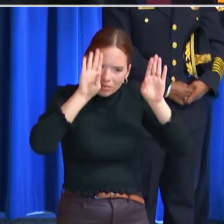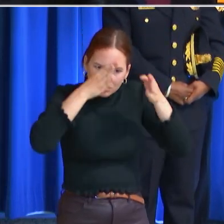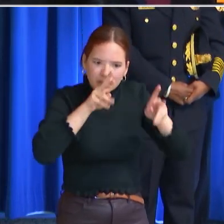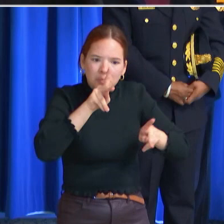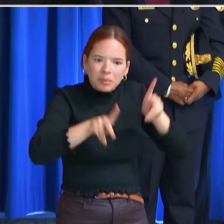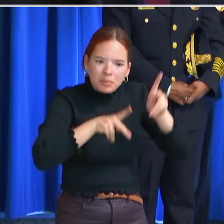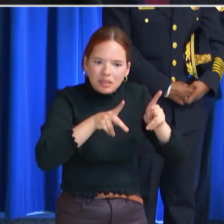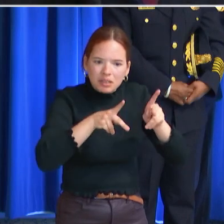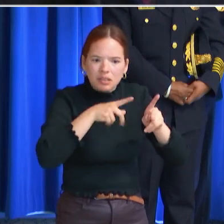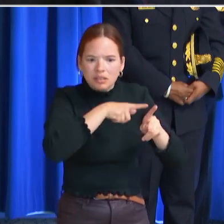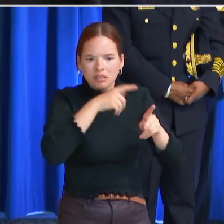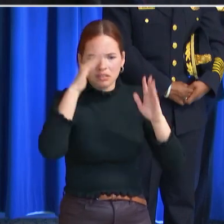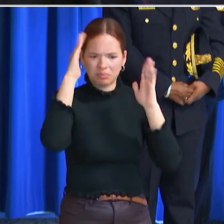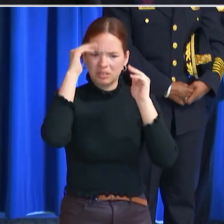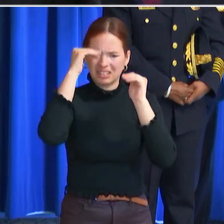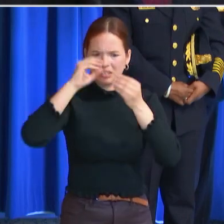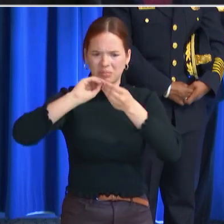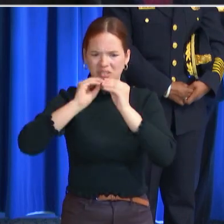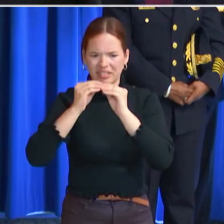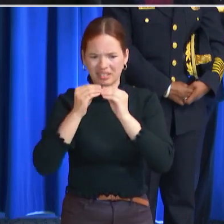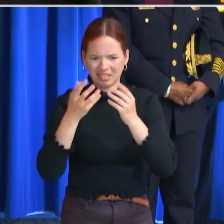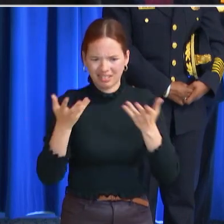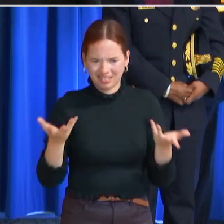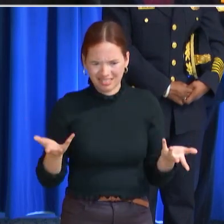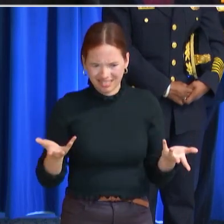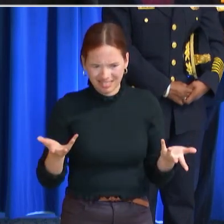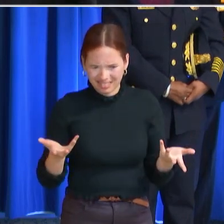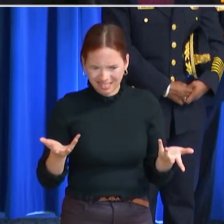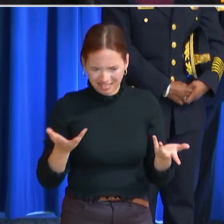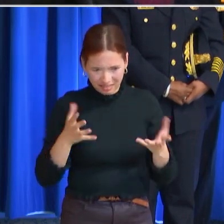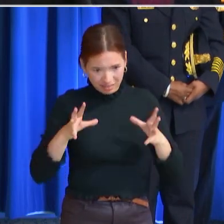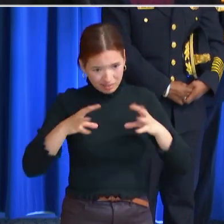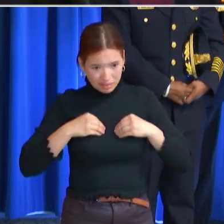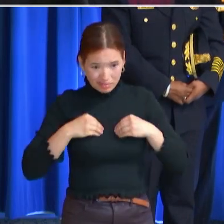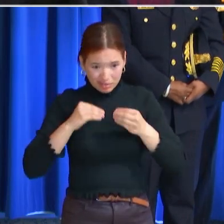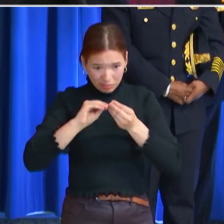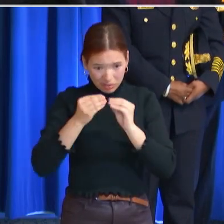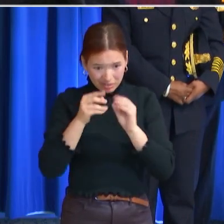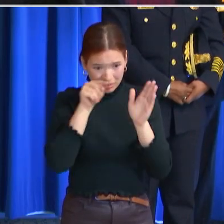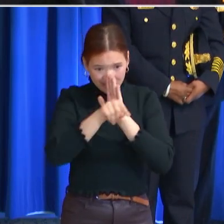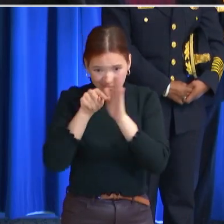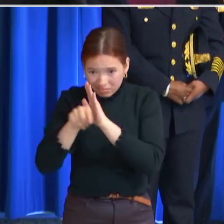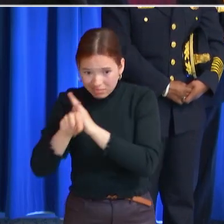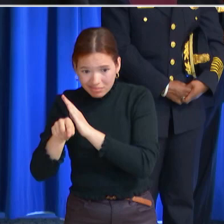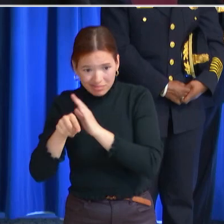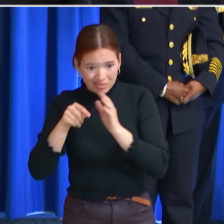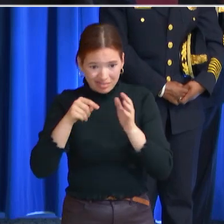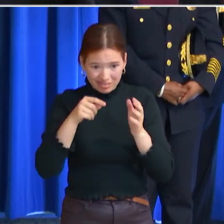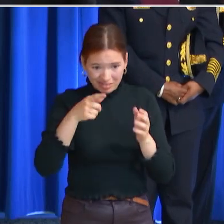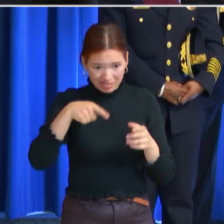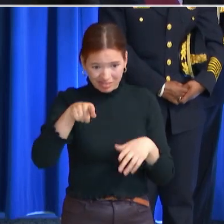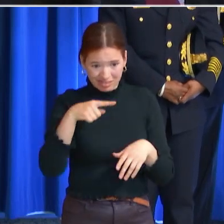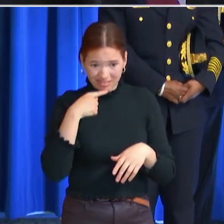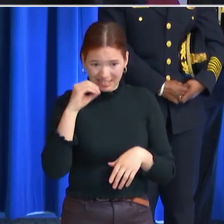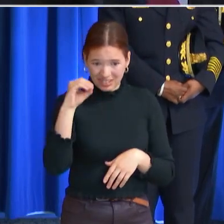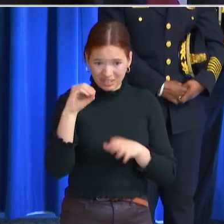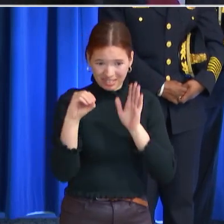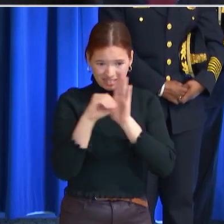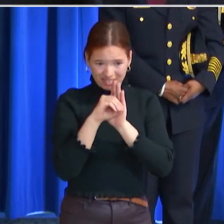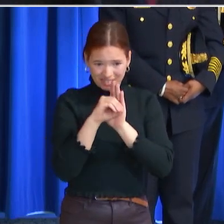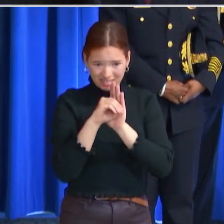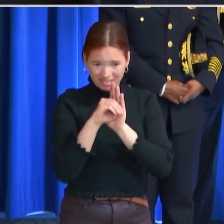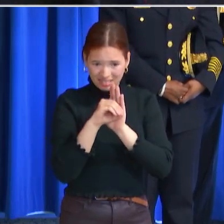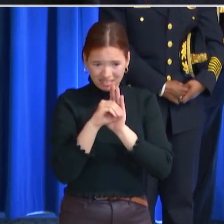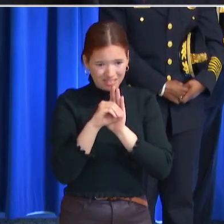of carjackings? What's an acceptable number of homicides in any community? I would say 0 is the acceptable number. So in that